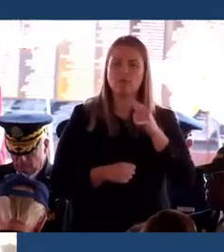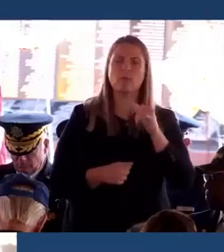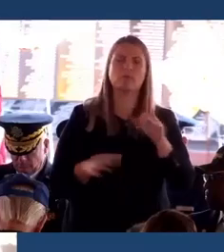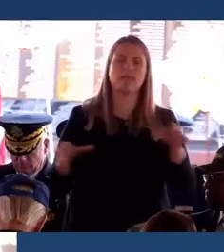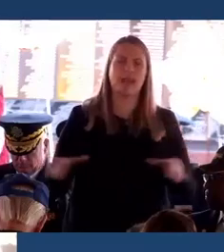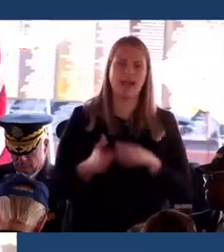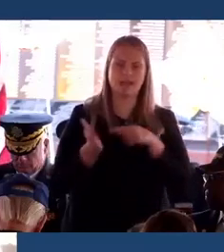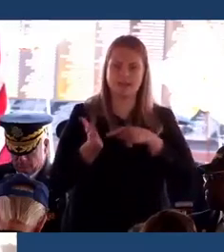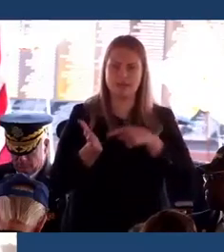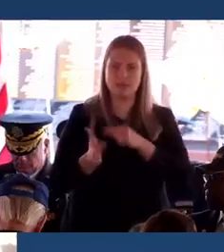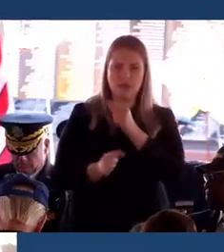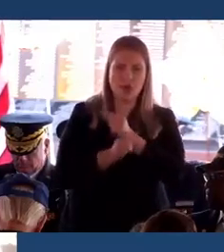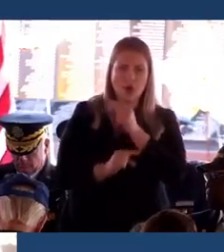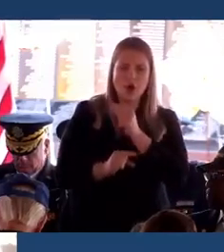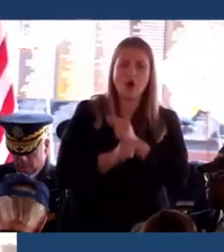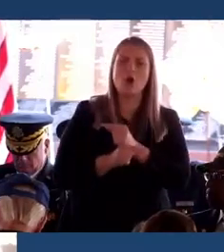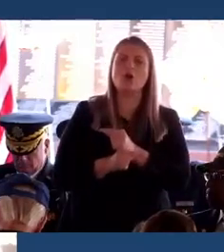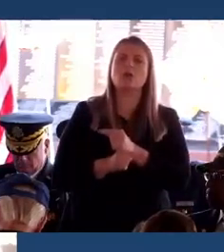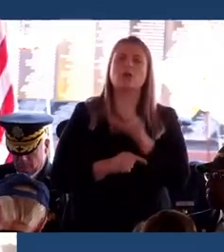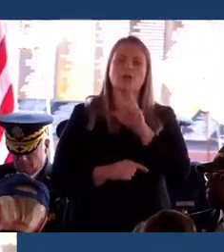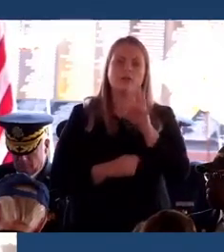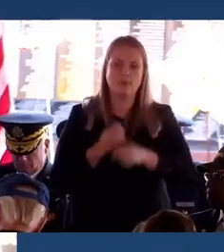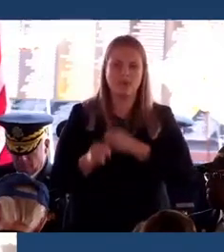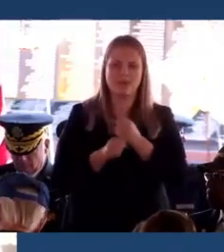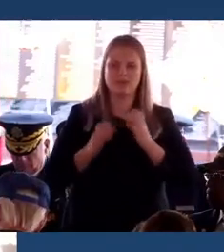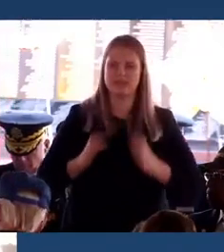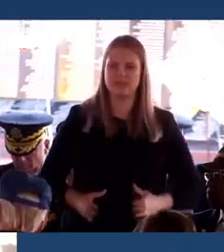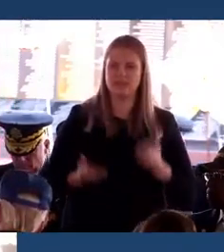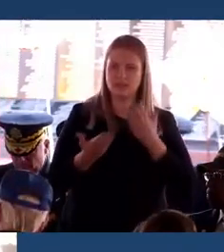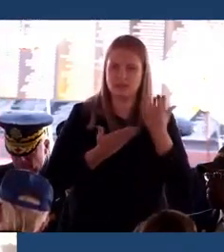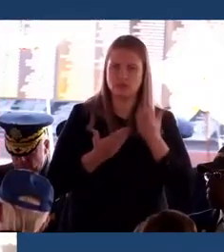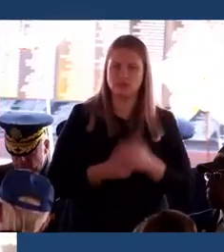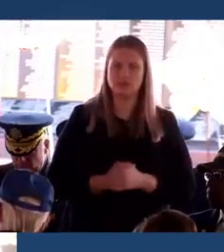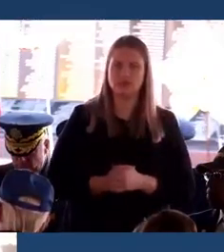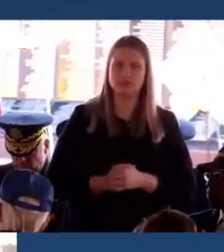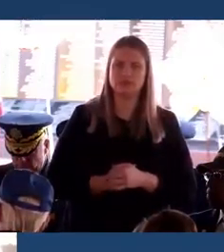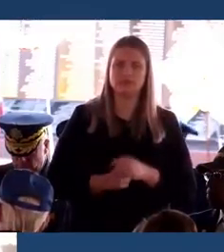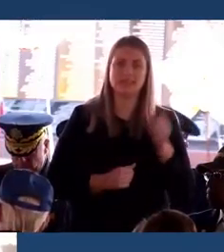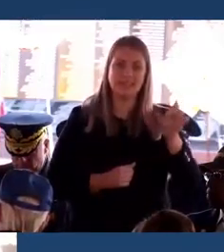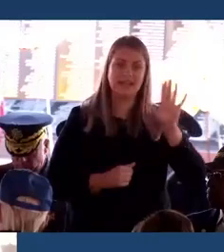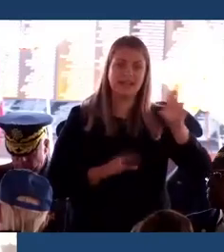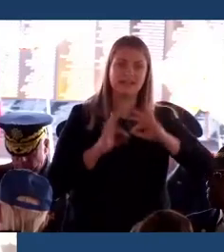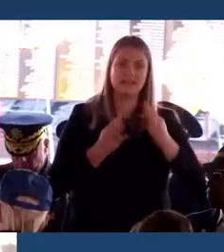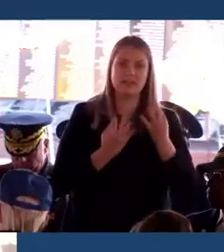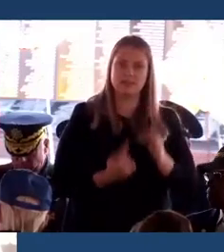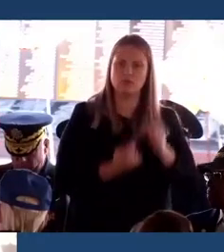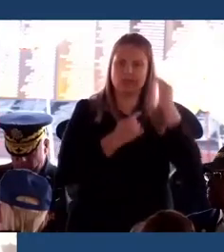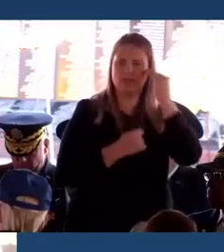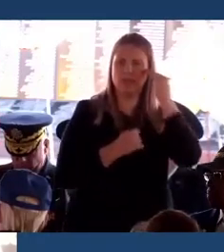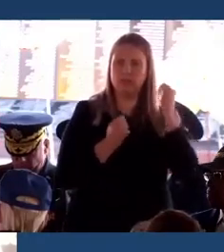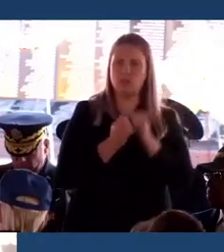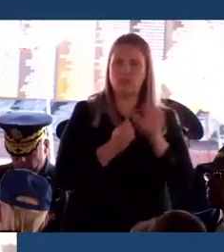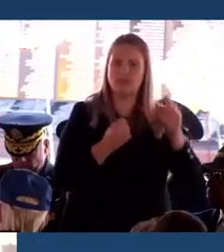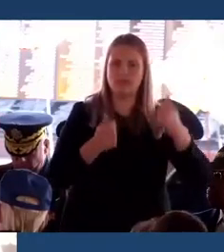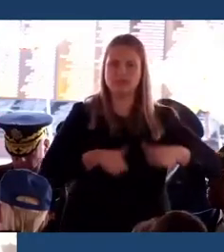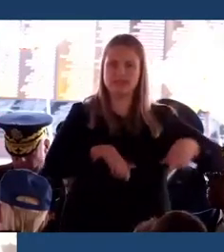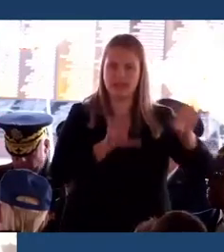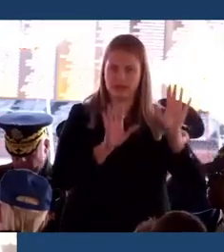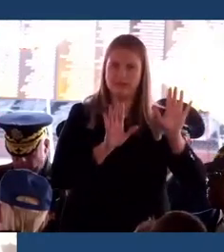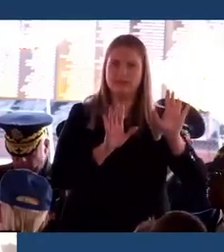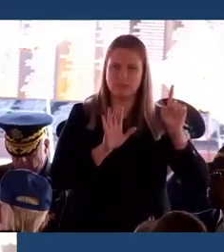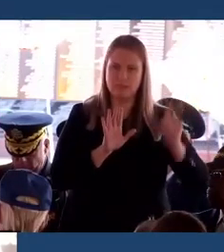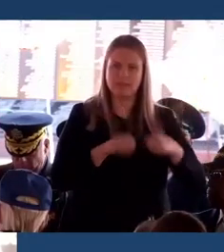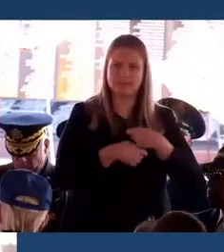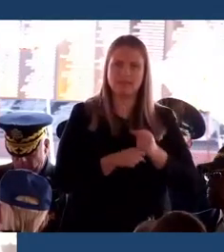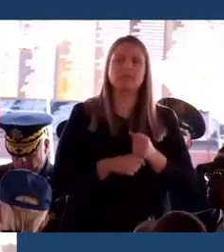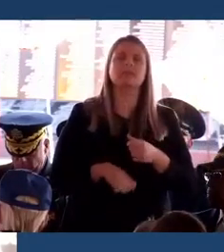reserves, and 34 concurrent years of civil service. He and his family are uniquely familiar with what sacrifices must be made